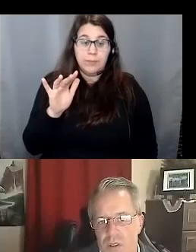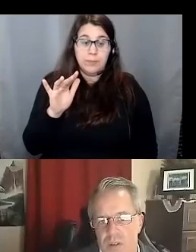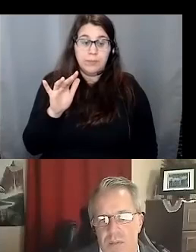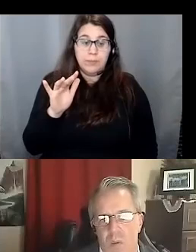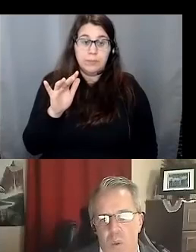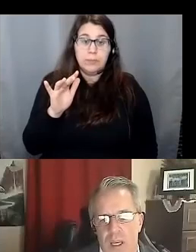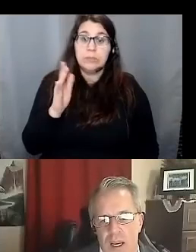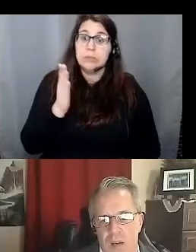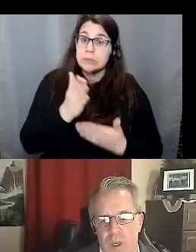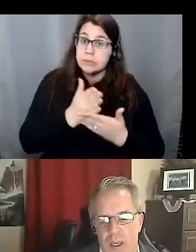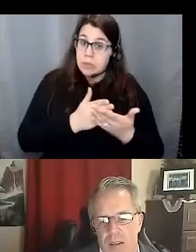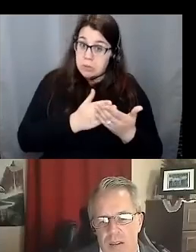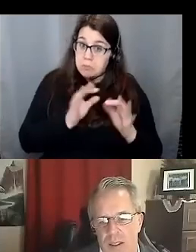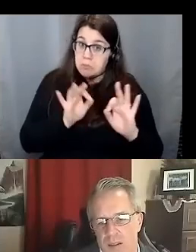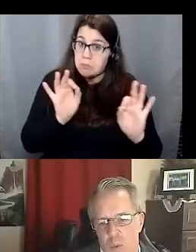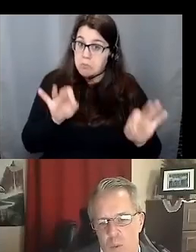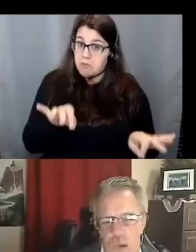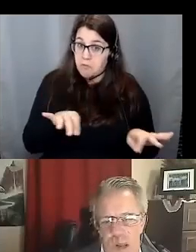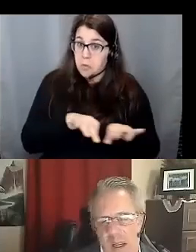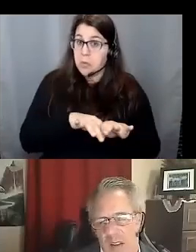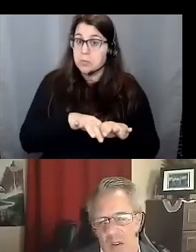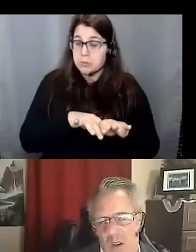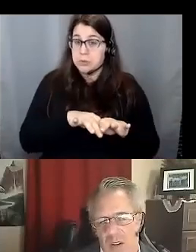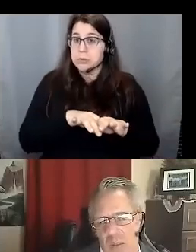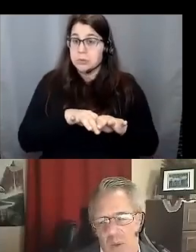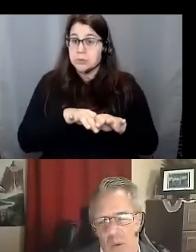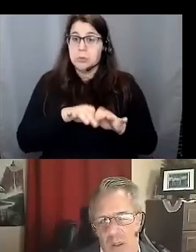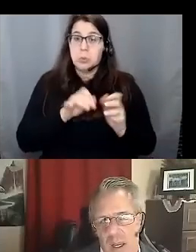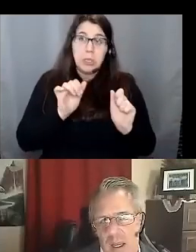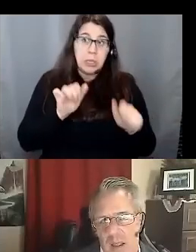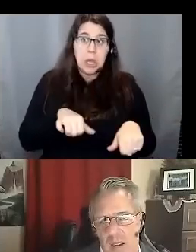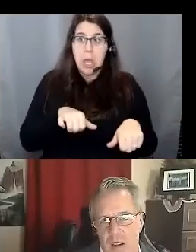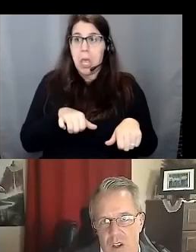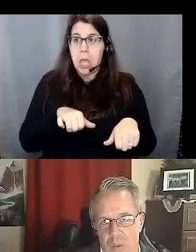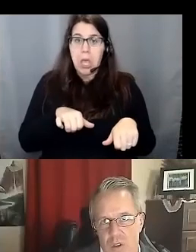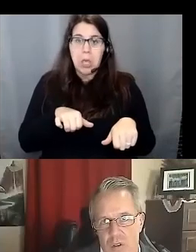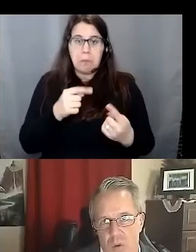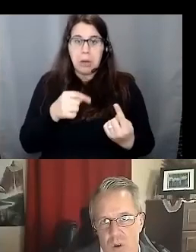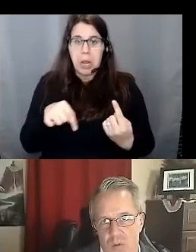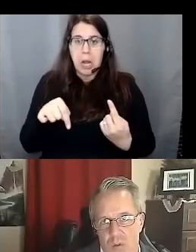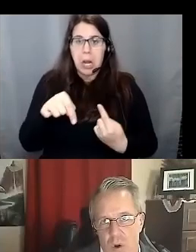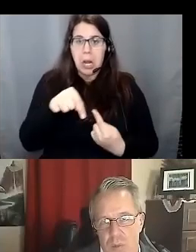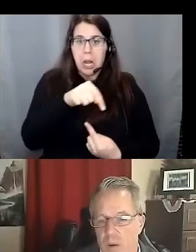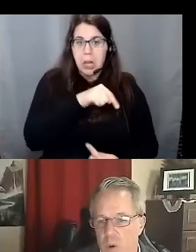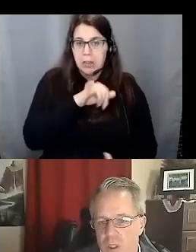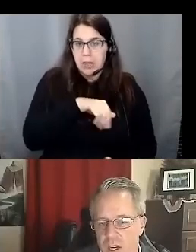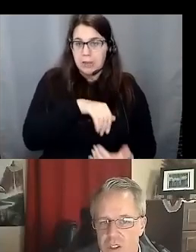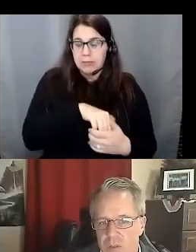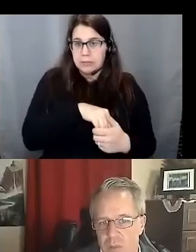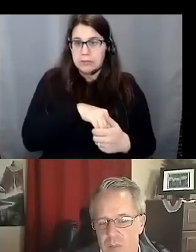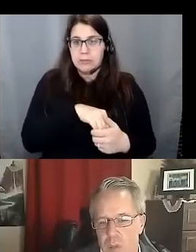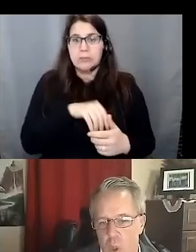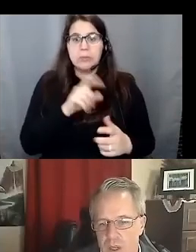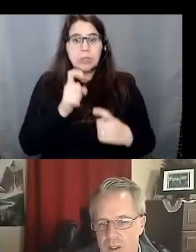forms, we can work around that. So for example, with a contribution form for payroll